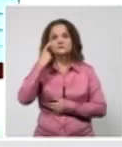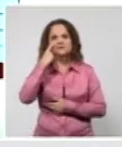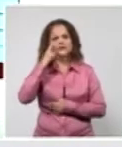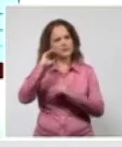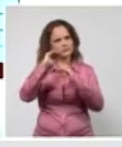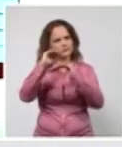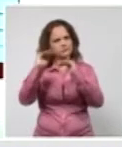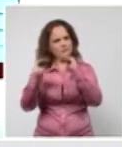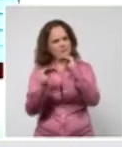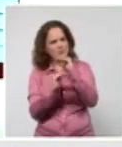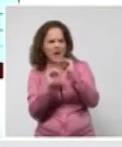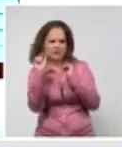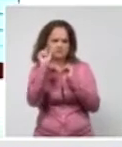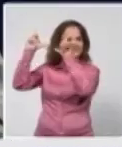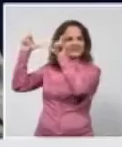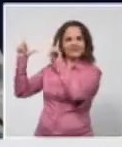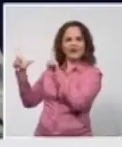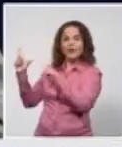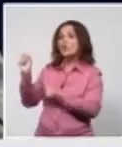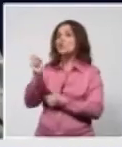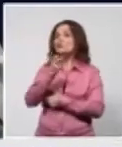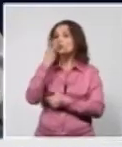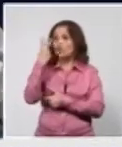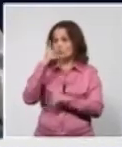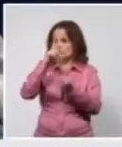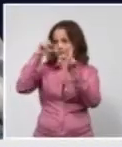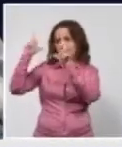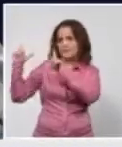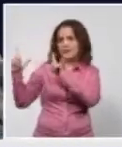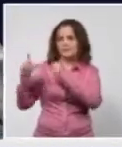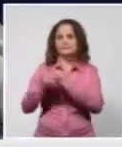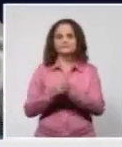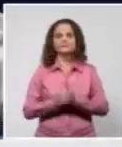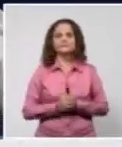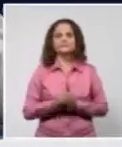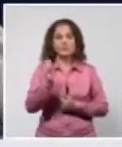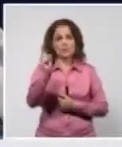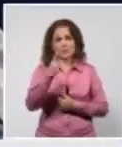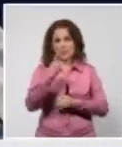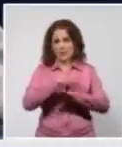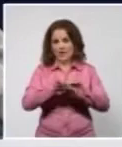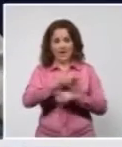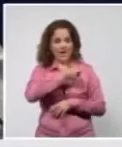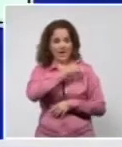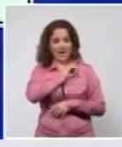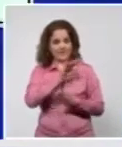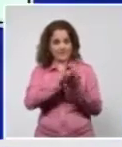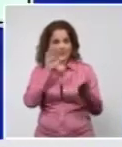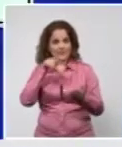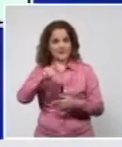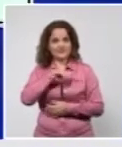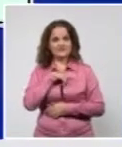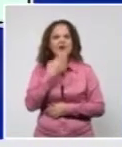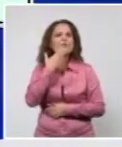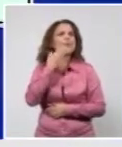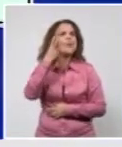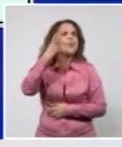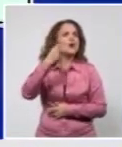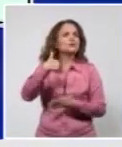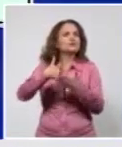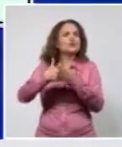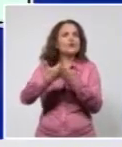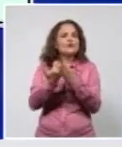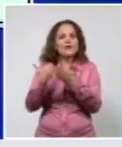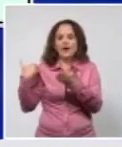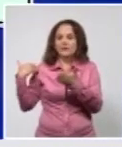than 15 days. I will ask Lilian's support to bring up 2 charts. The first one